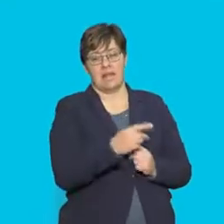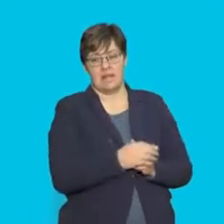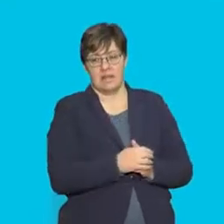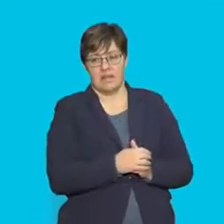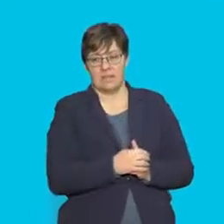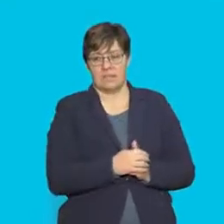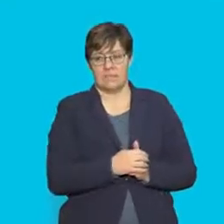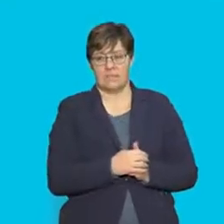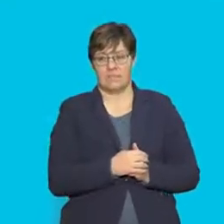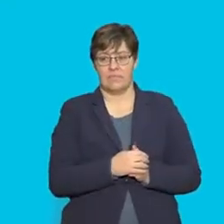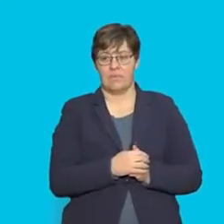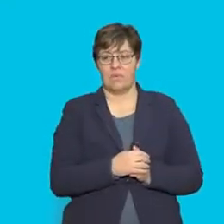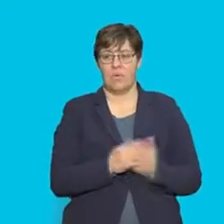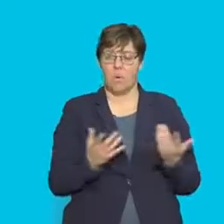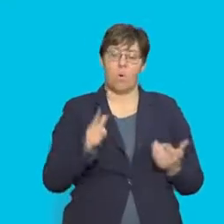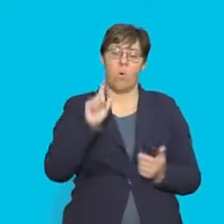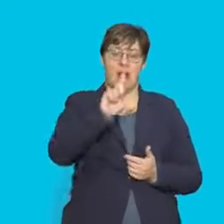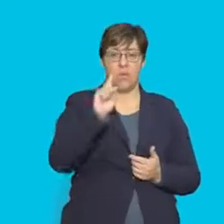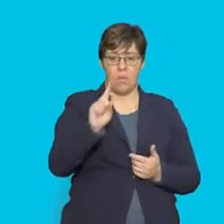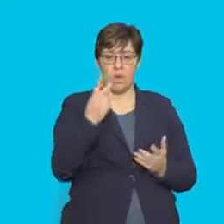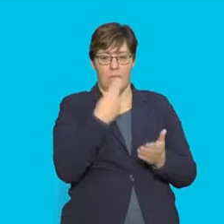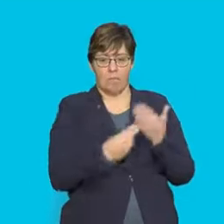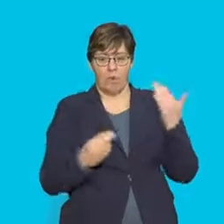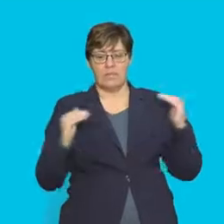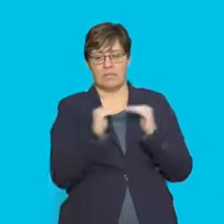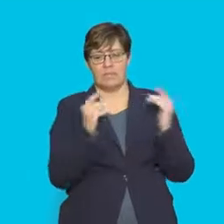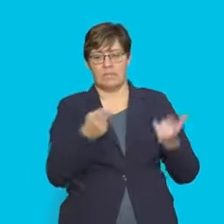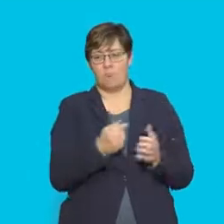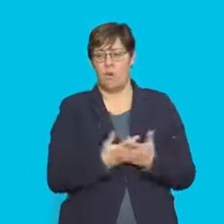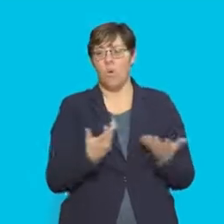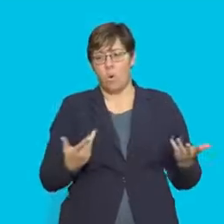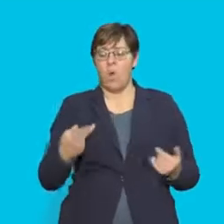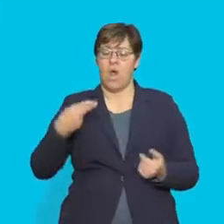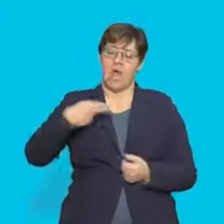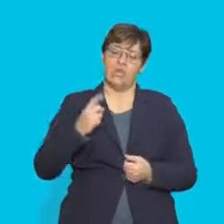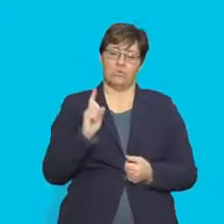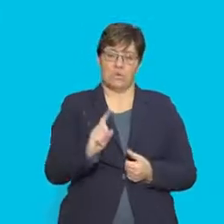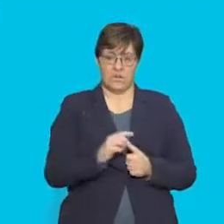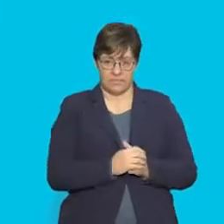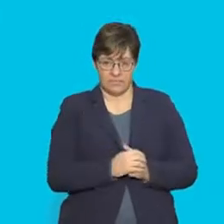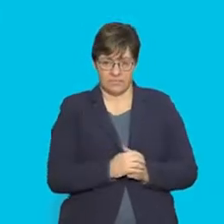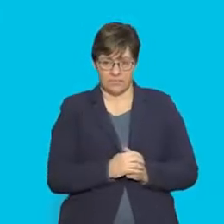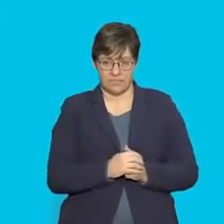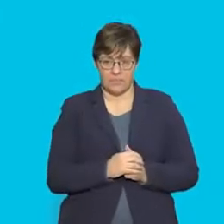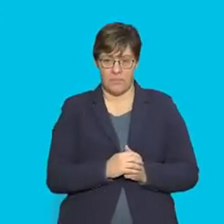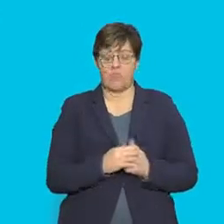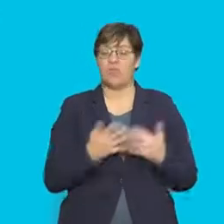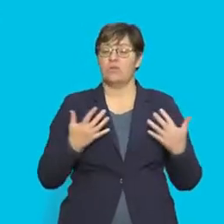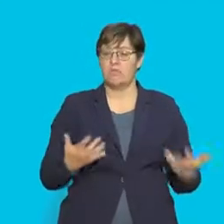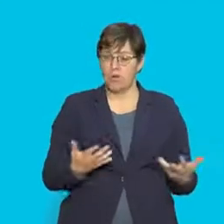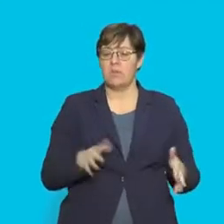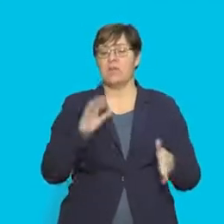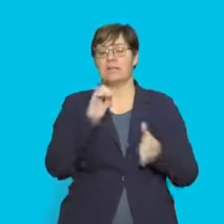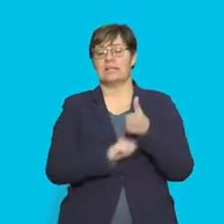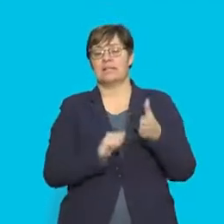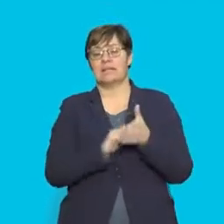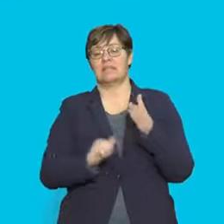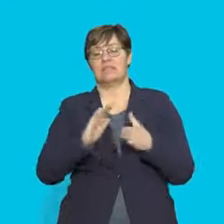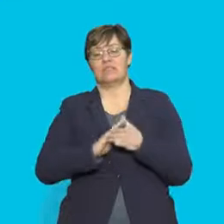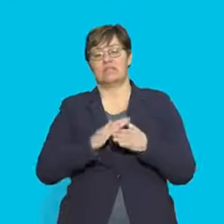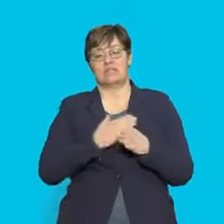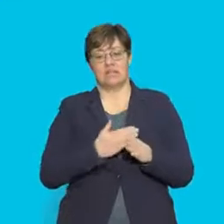what we initially spoke about. But you wouldn't really need to write that reason here, because you would have used the